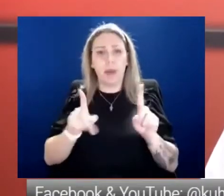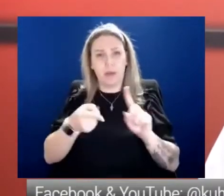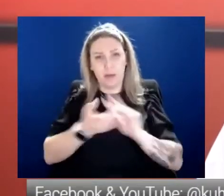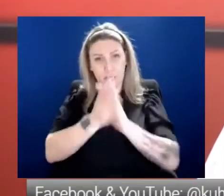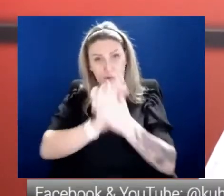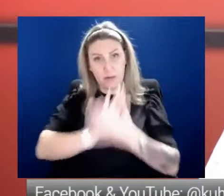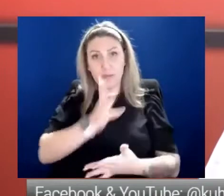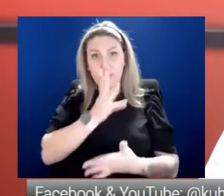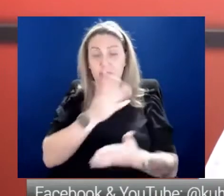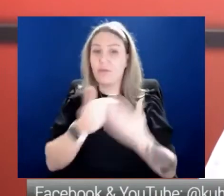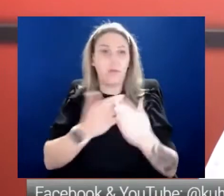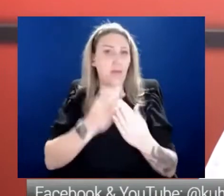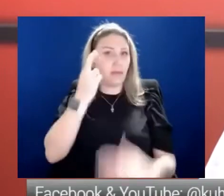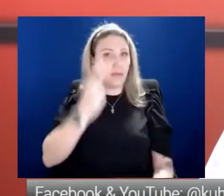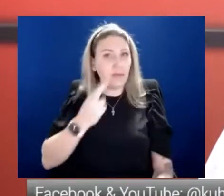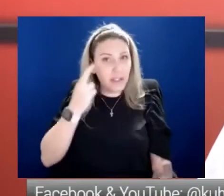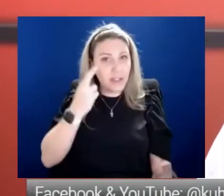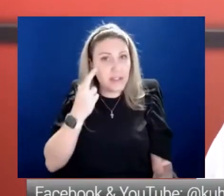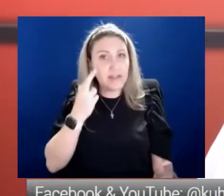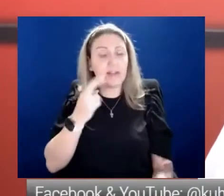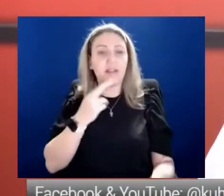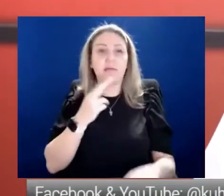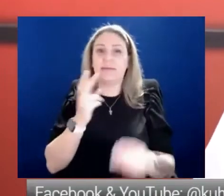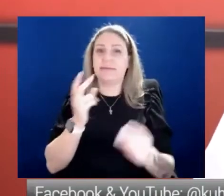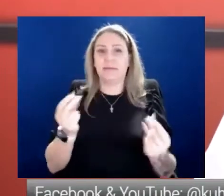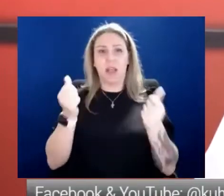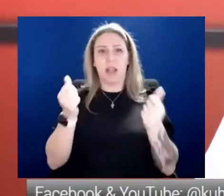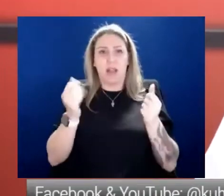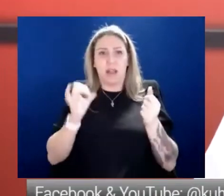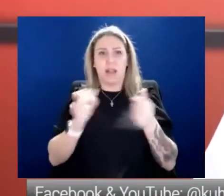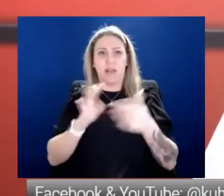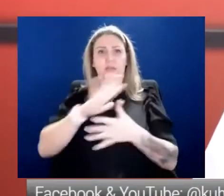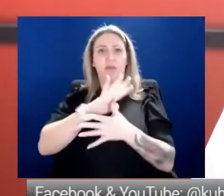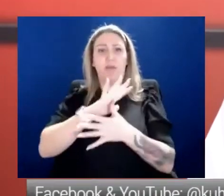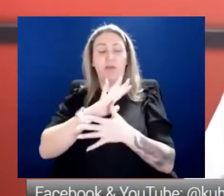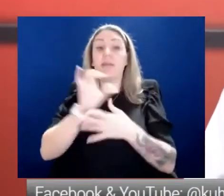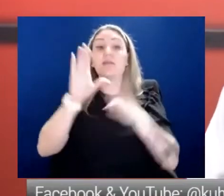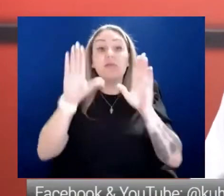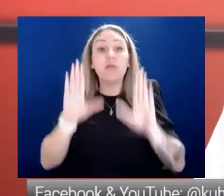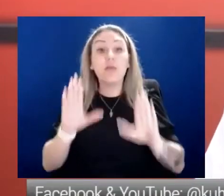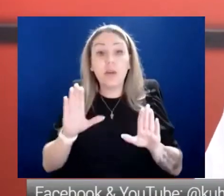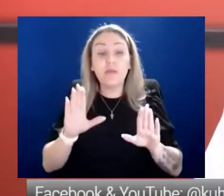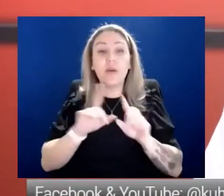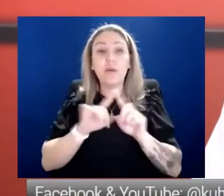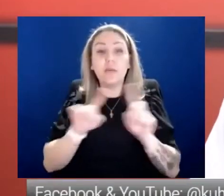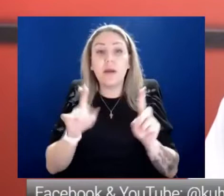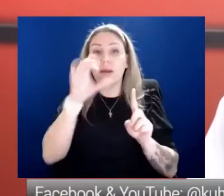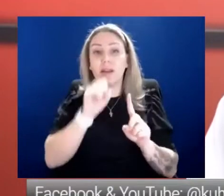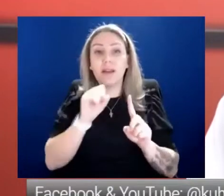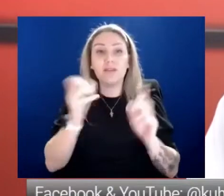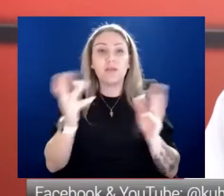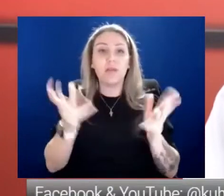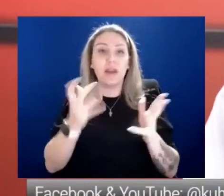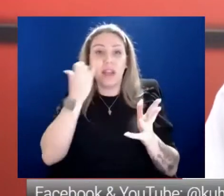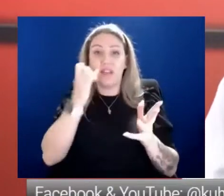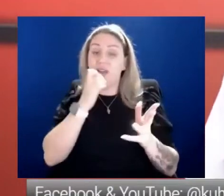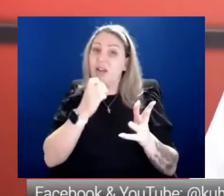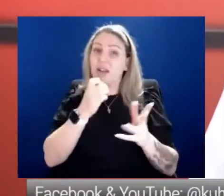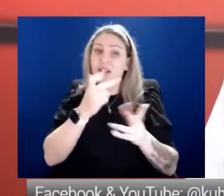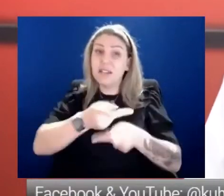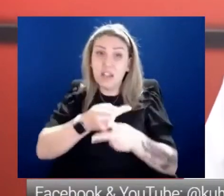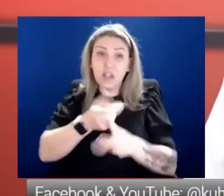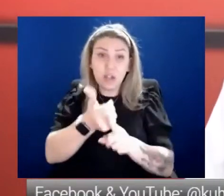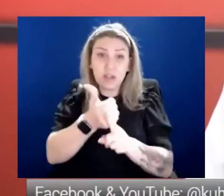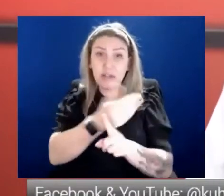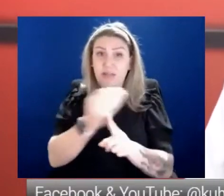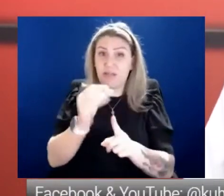reason, and all of a sudden that's the priority, which is great, but guess what? If you're not taking care of yourself and other people aren't paying attention to what you need